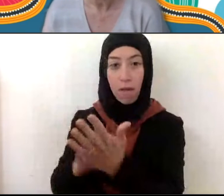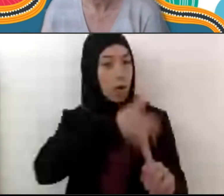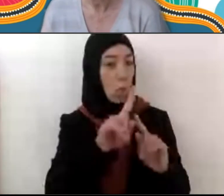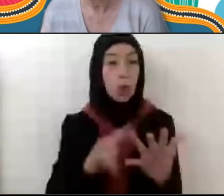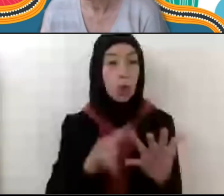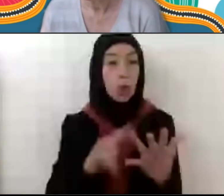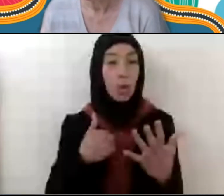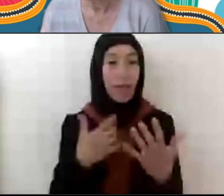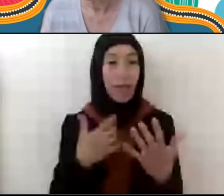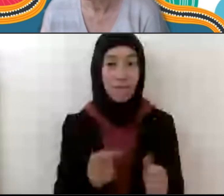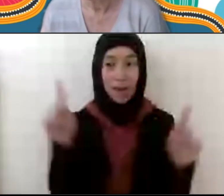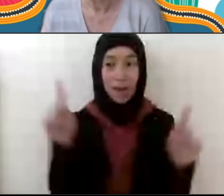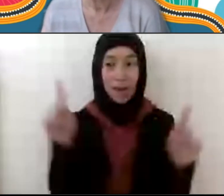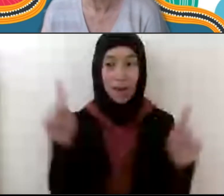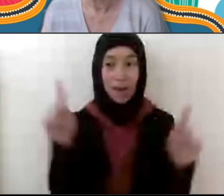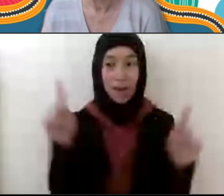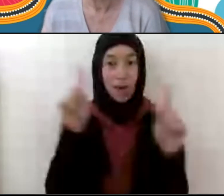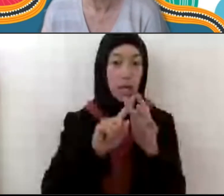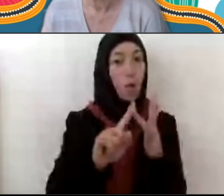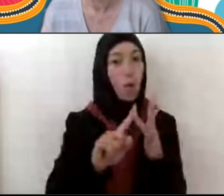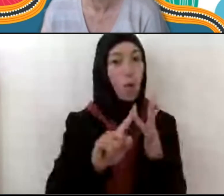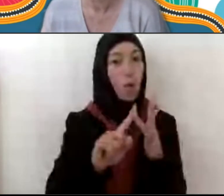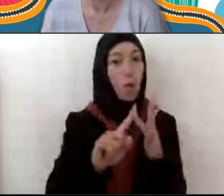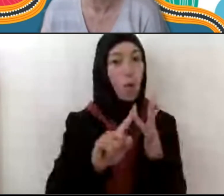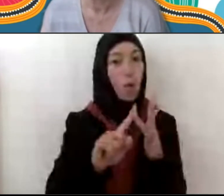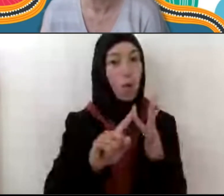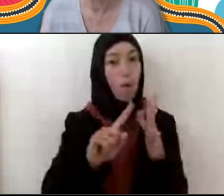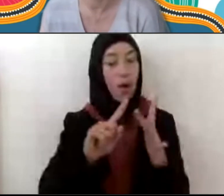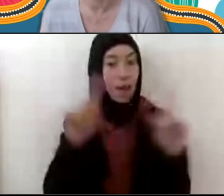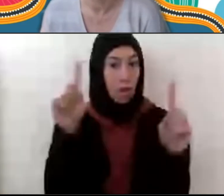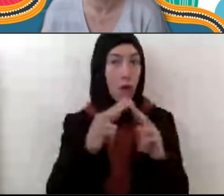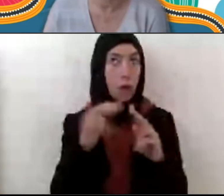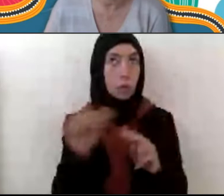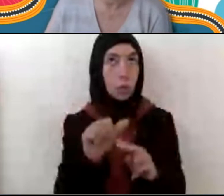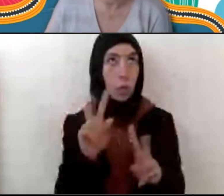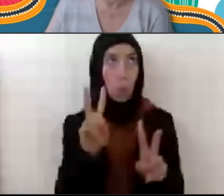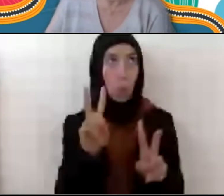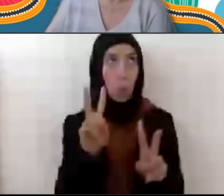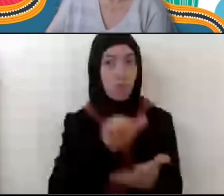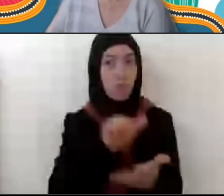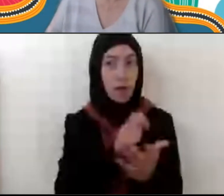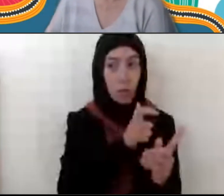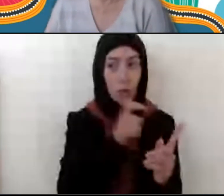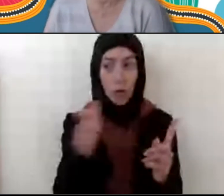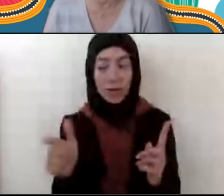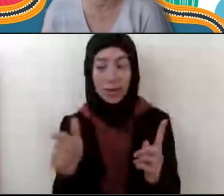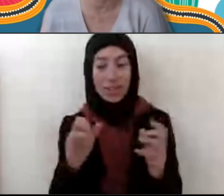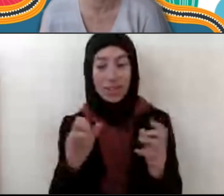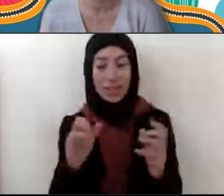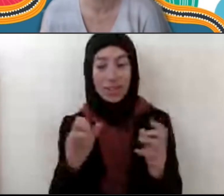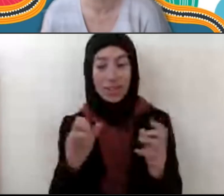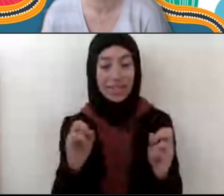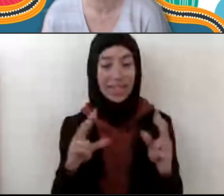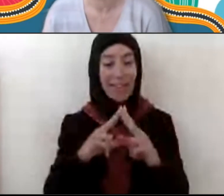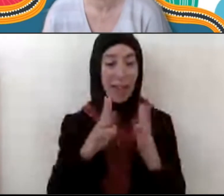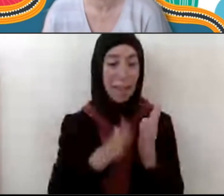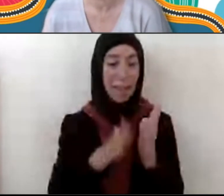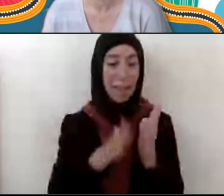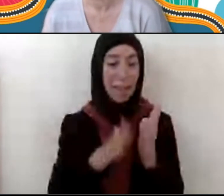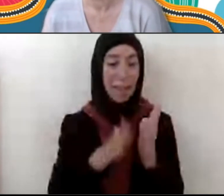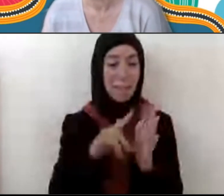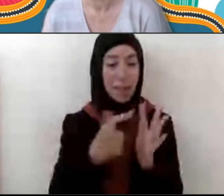for WSA. Though I shouldn't use acronyms. That's a big metro thing. No. It's always talking acronyms, the Western Sydney Airport